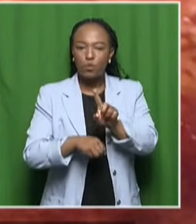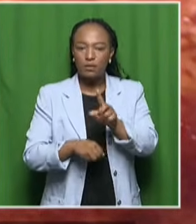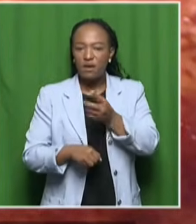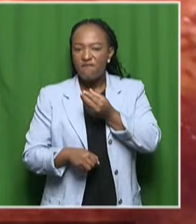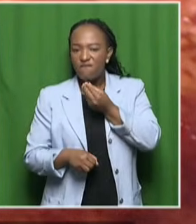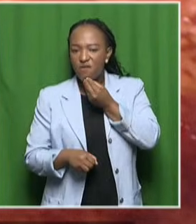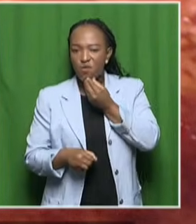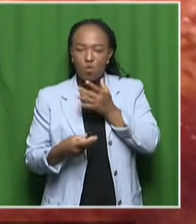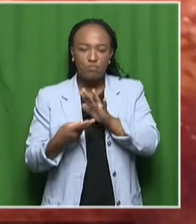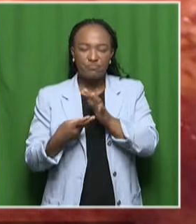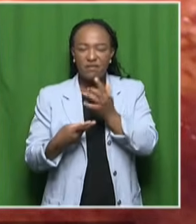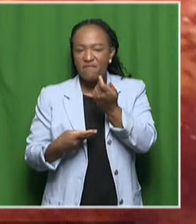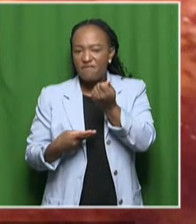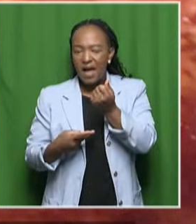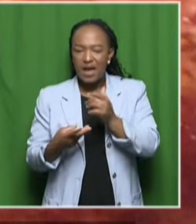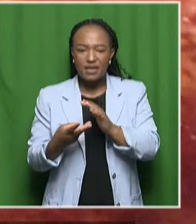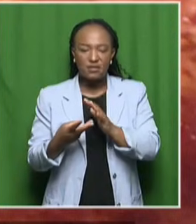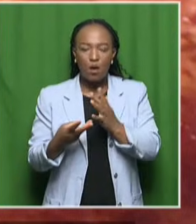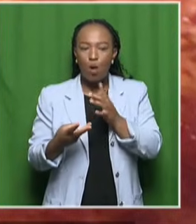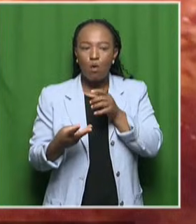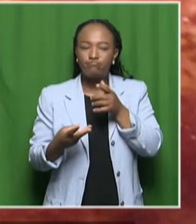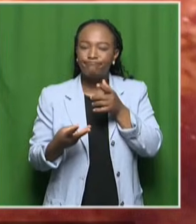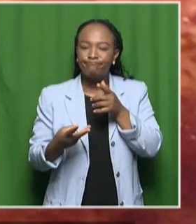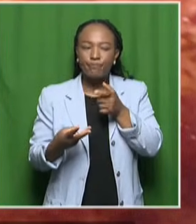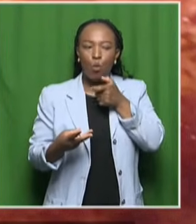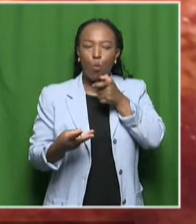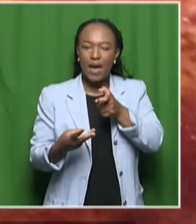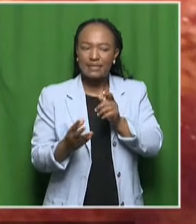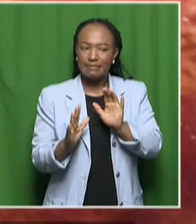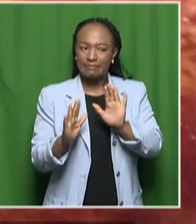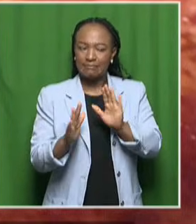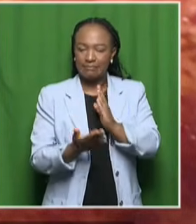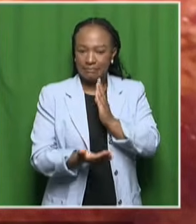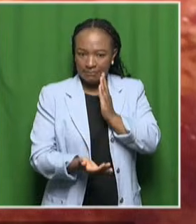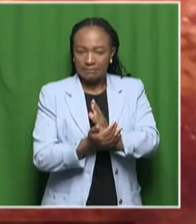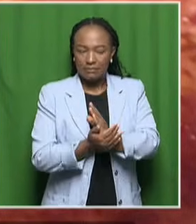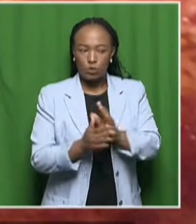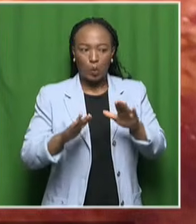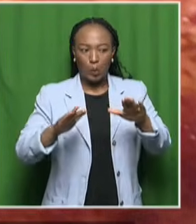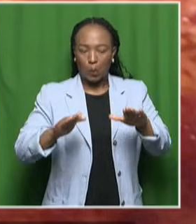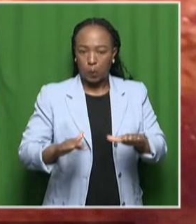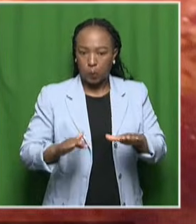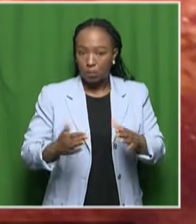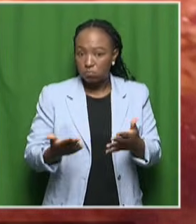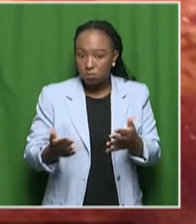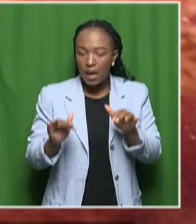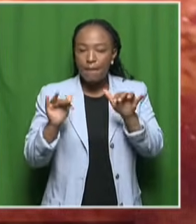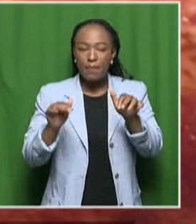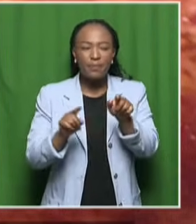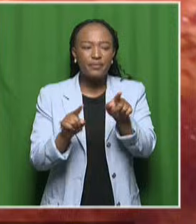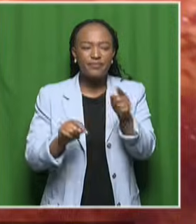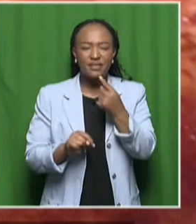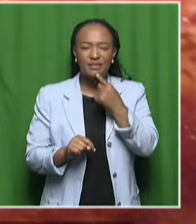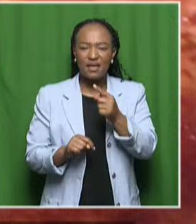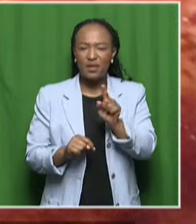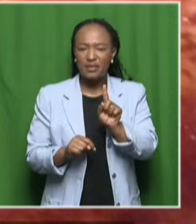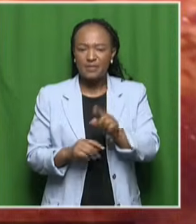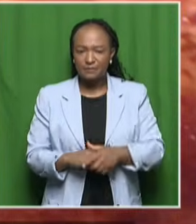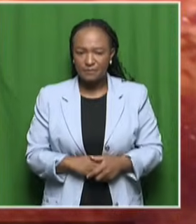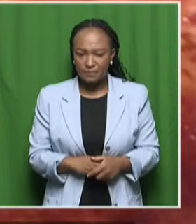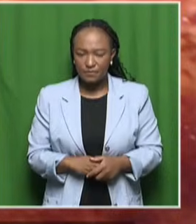it's for reassurance as well? What are people echoing? Yeah, no, definitely. The people